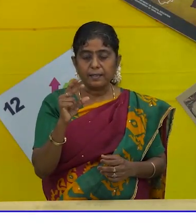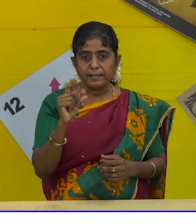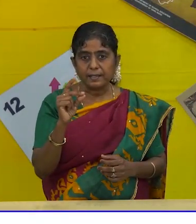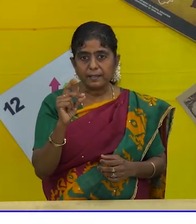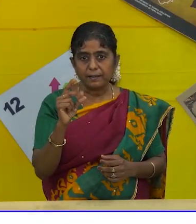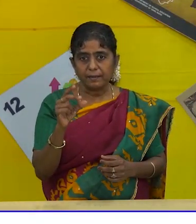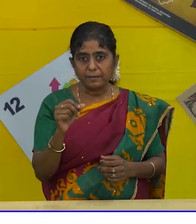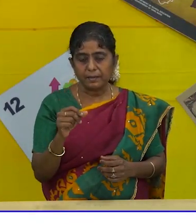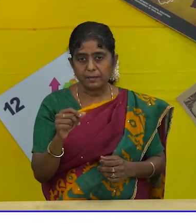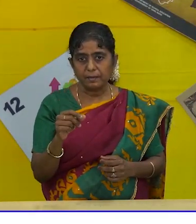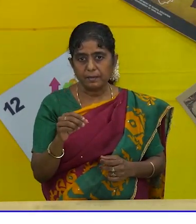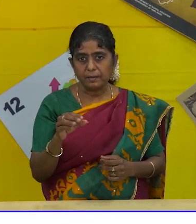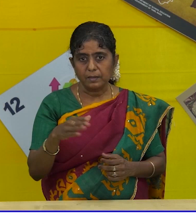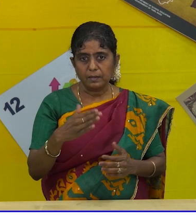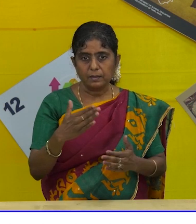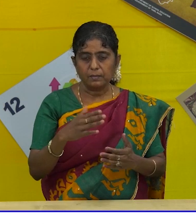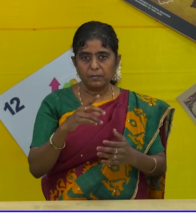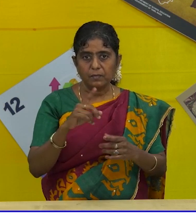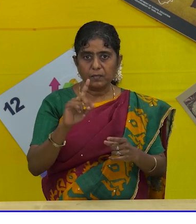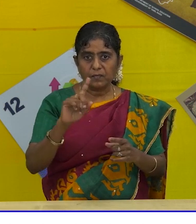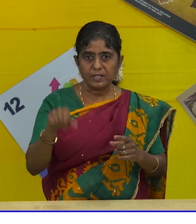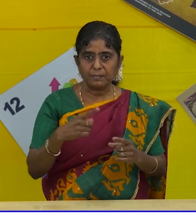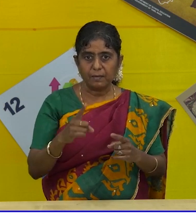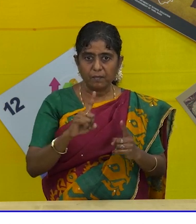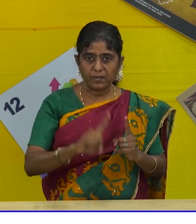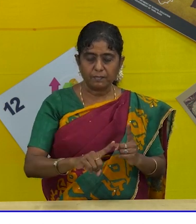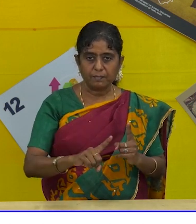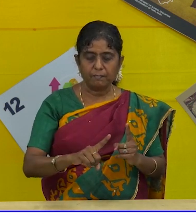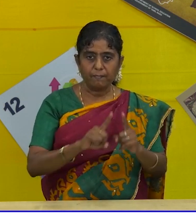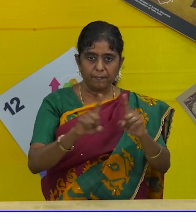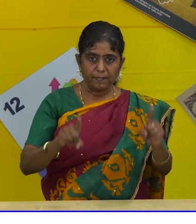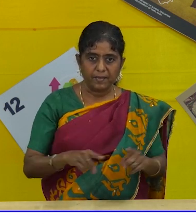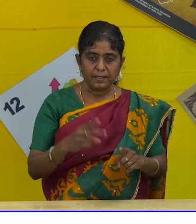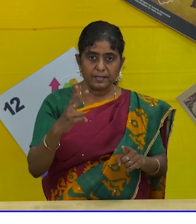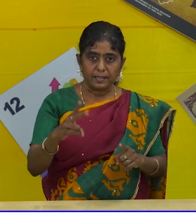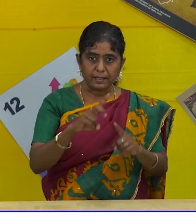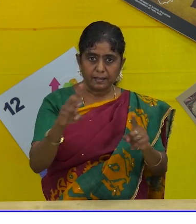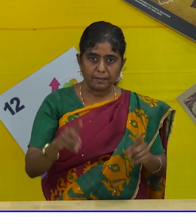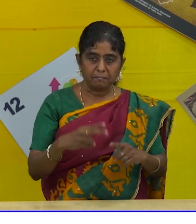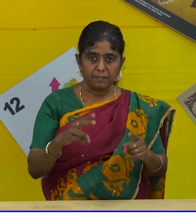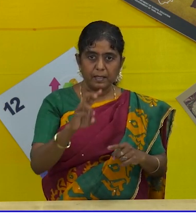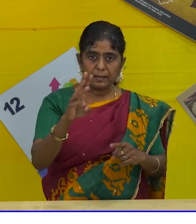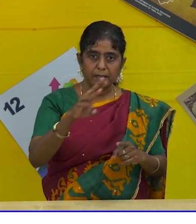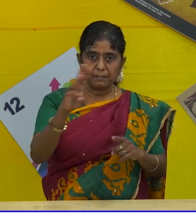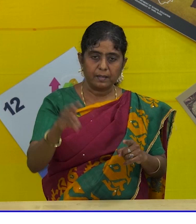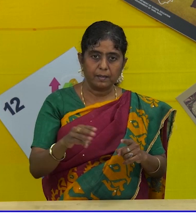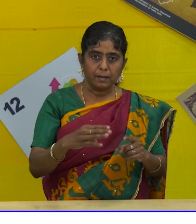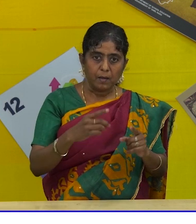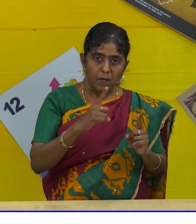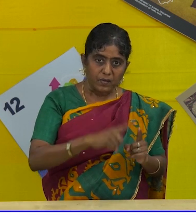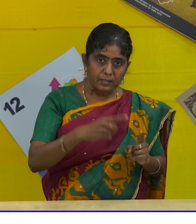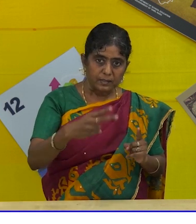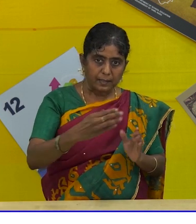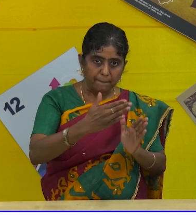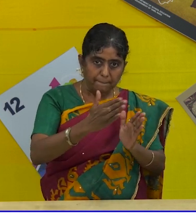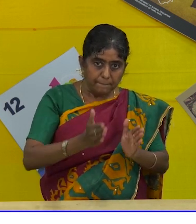you see that the third plane is intersected by the first plane and the second plane. But first and second planes are parallel